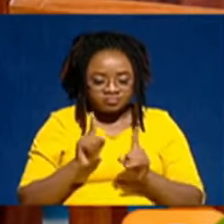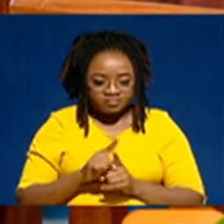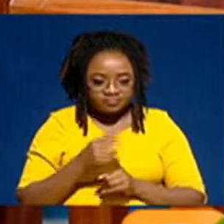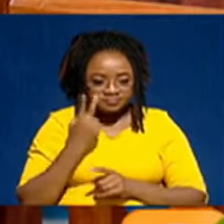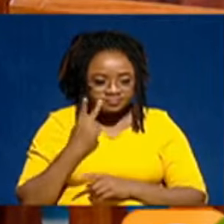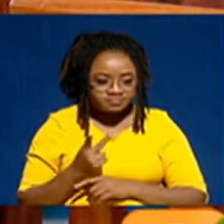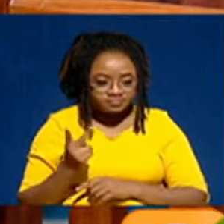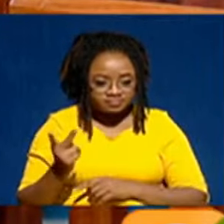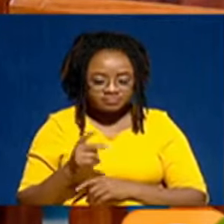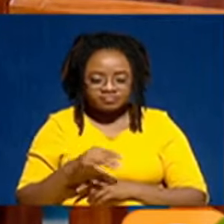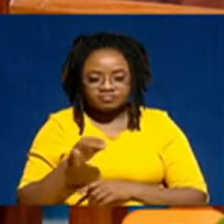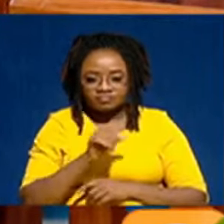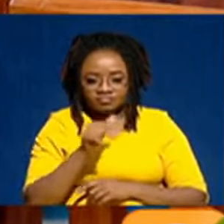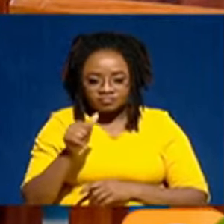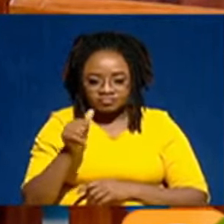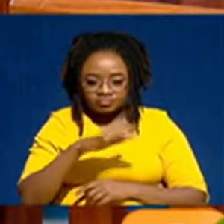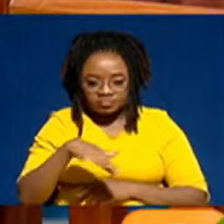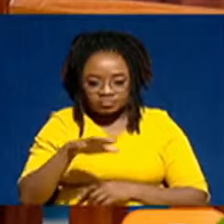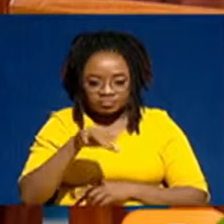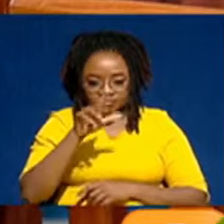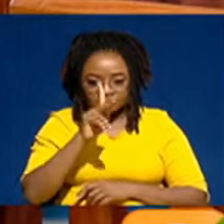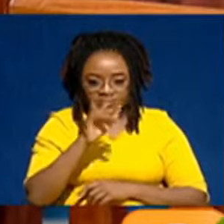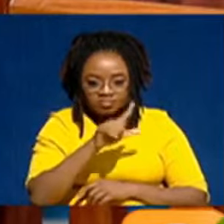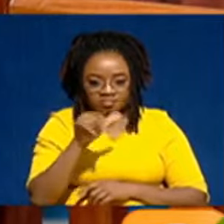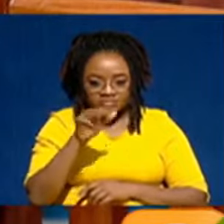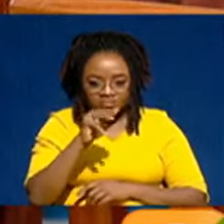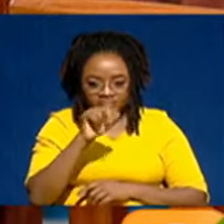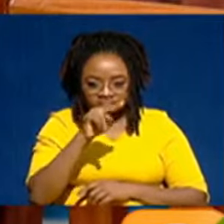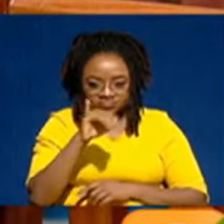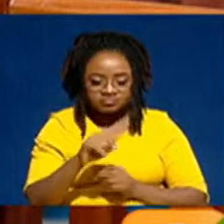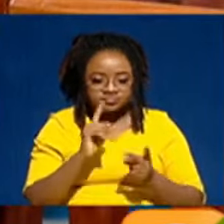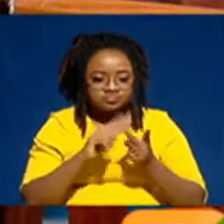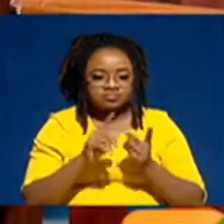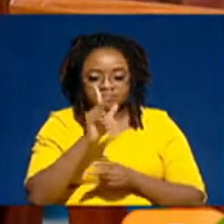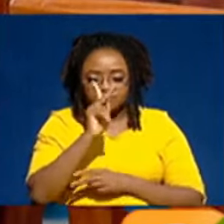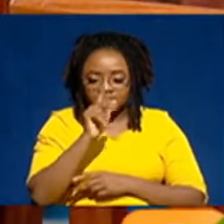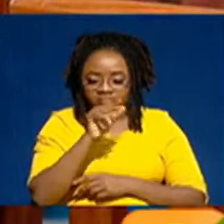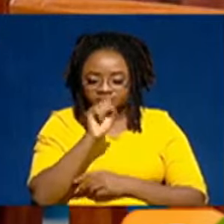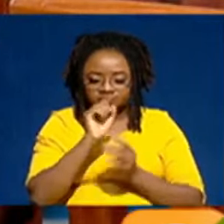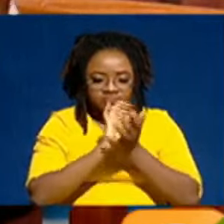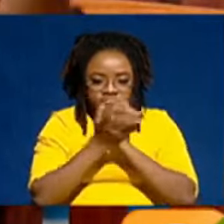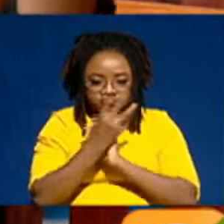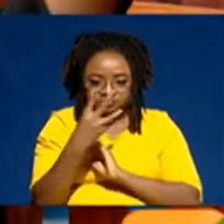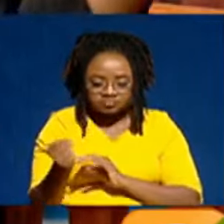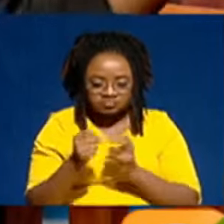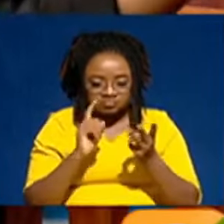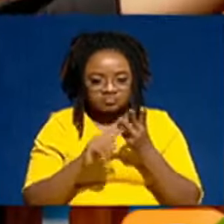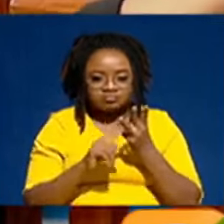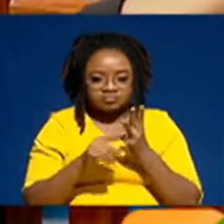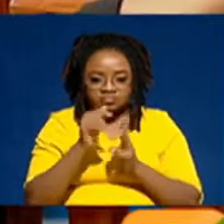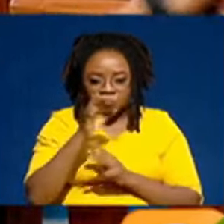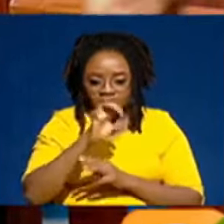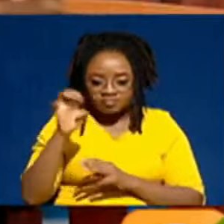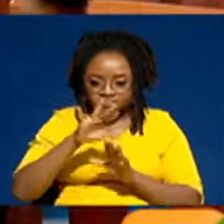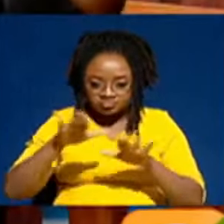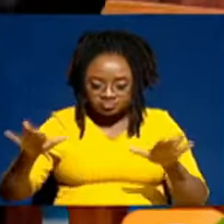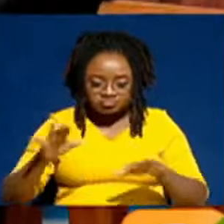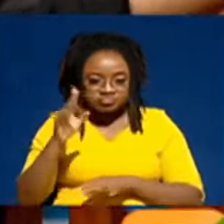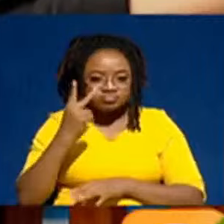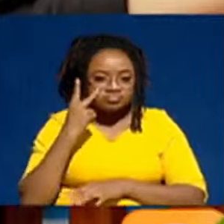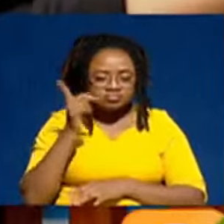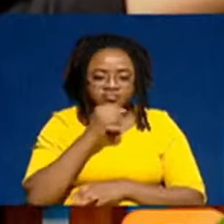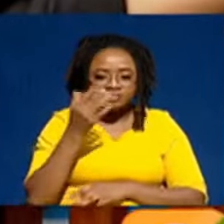like Kilimani or Kasarani or Karengata, or even talking about Eastlands. Like, for instance,